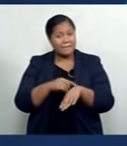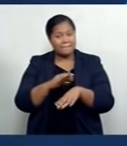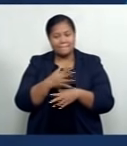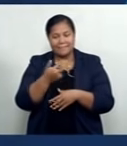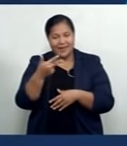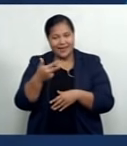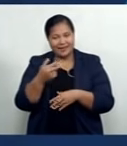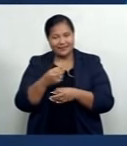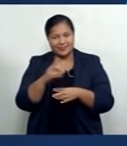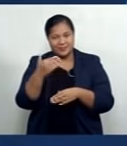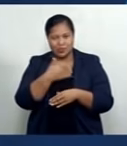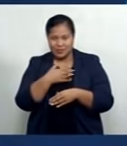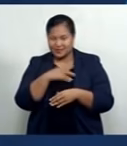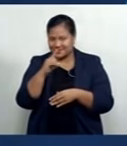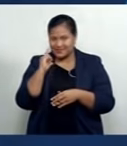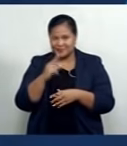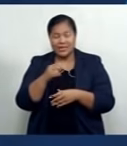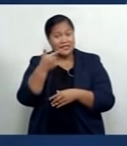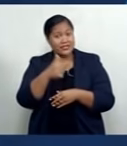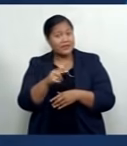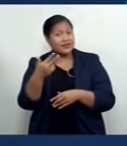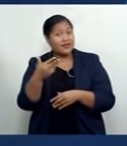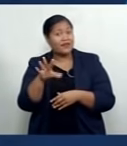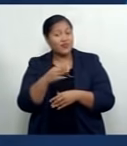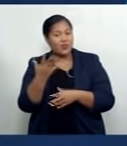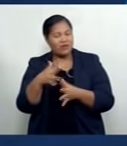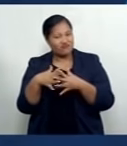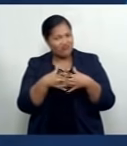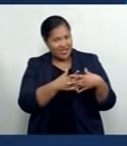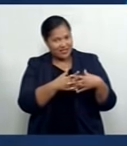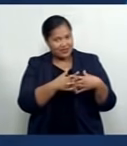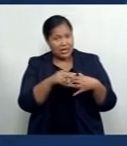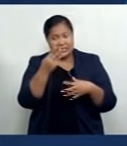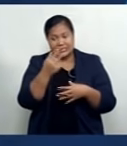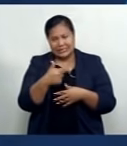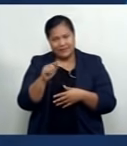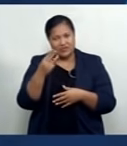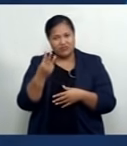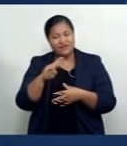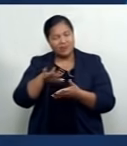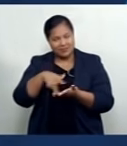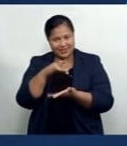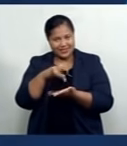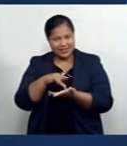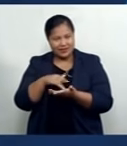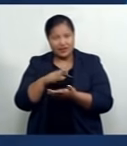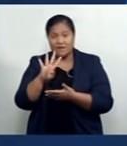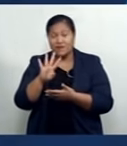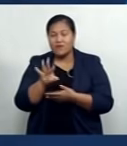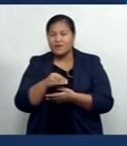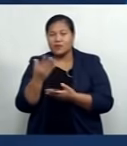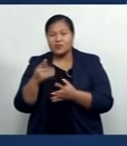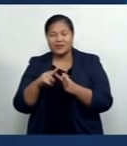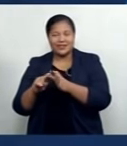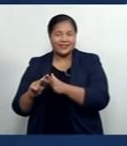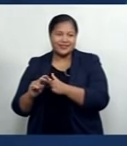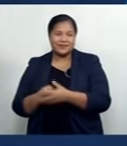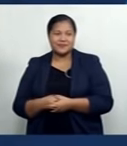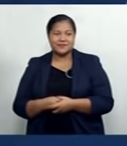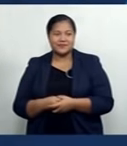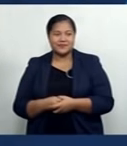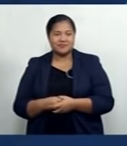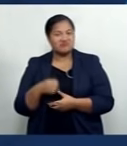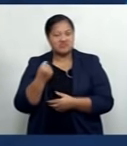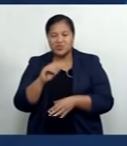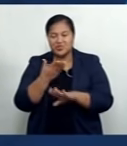a.m. yesterday. 79 cases are from the west, 73 from the central division, and 4 from the east. There are no